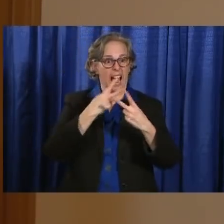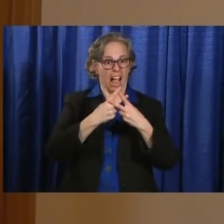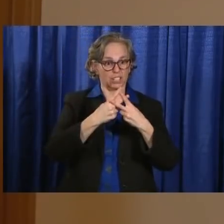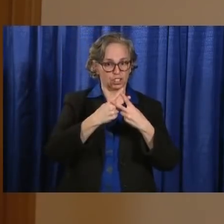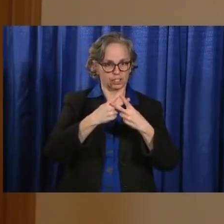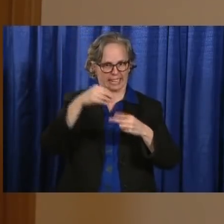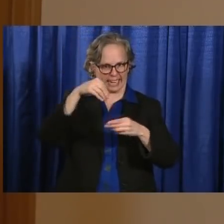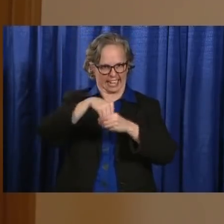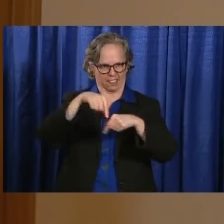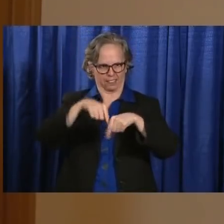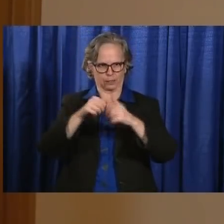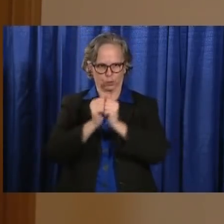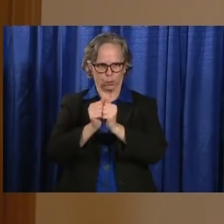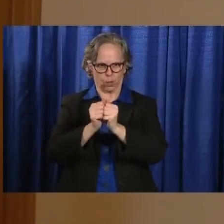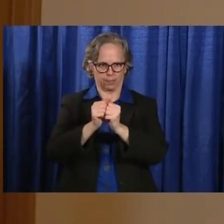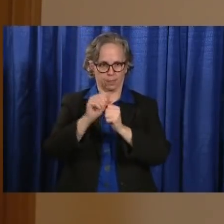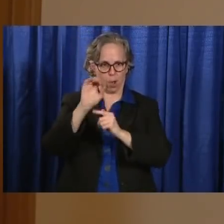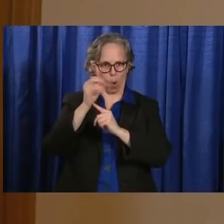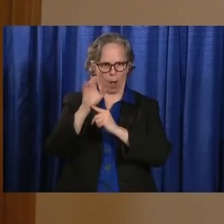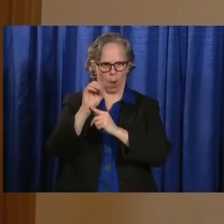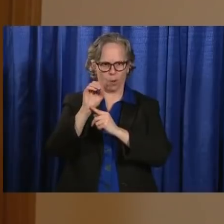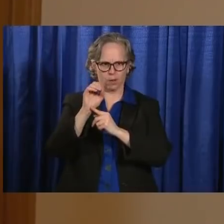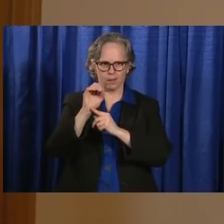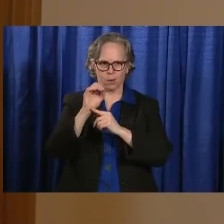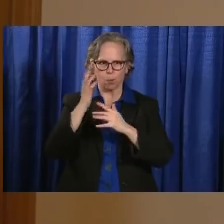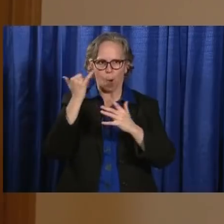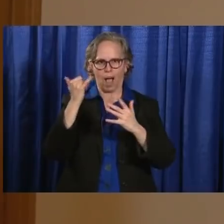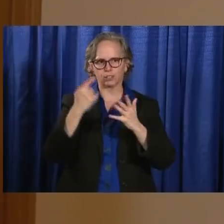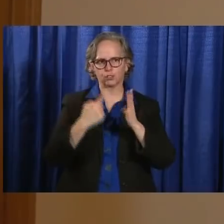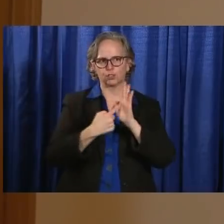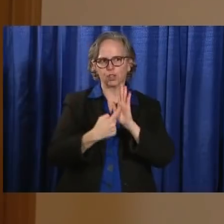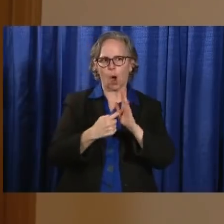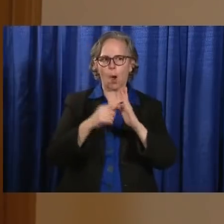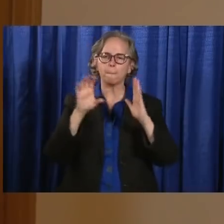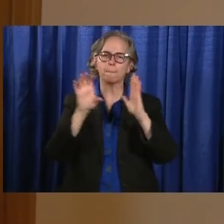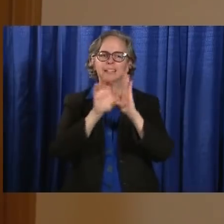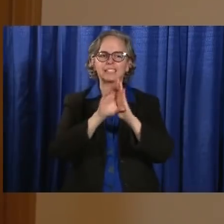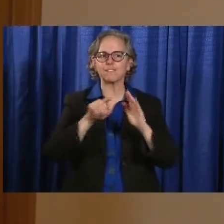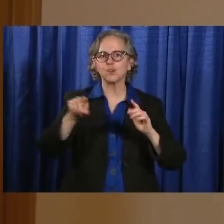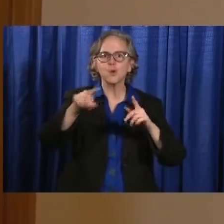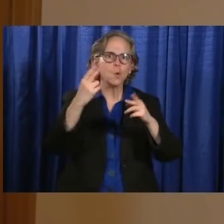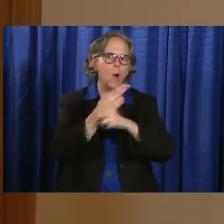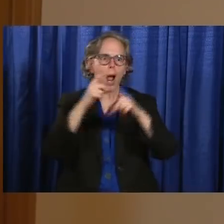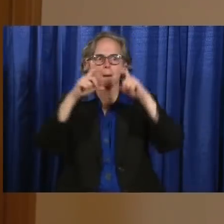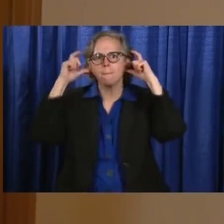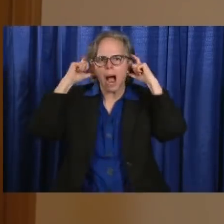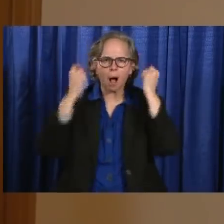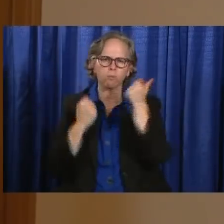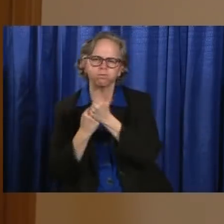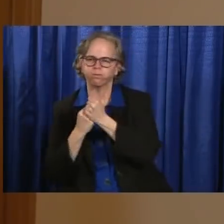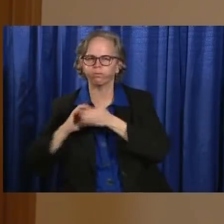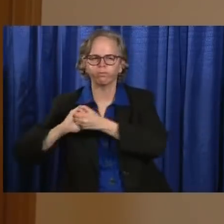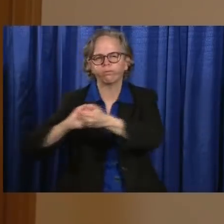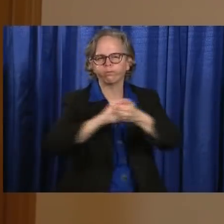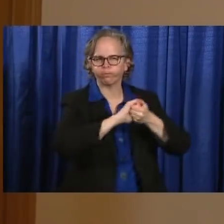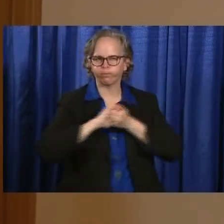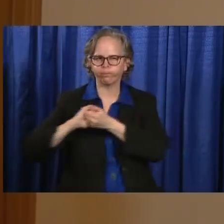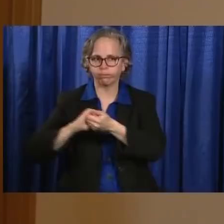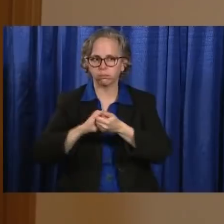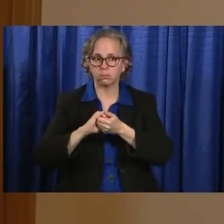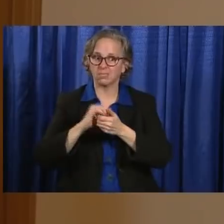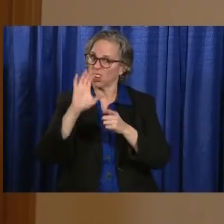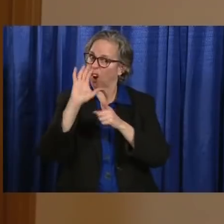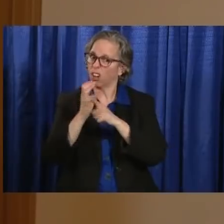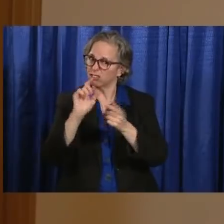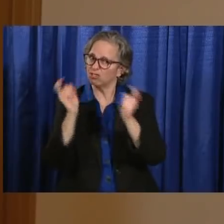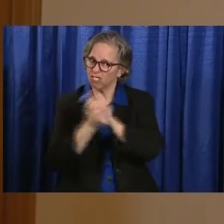you're doing with this. It's a culture change, but Ohio, we have changed culture on a dime. I